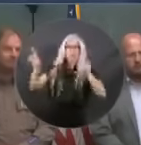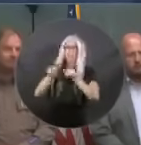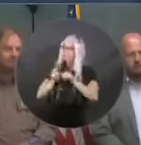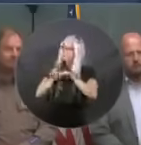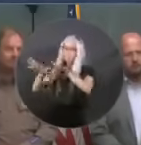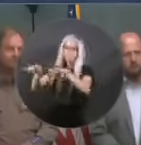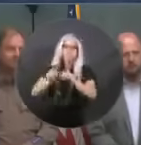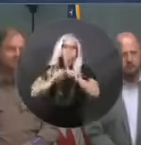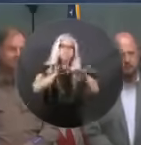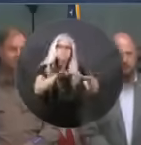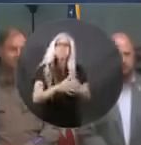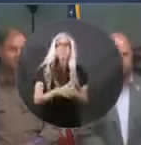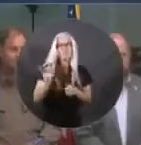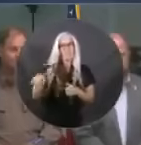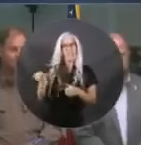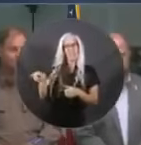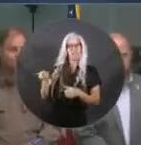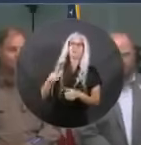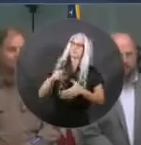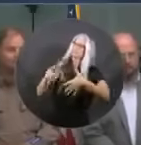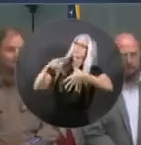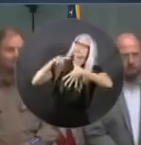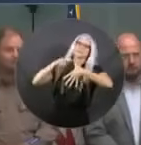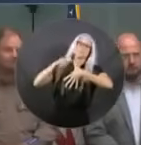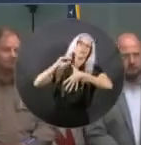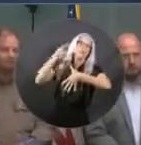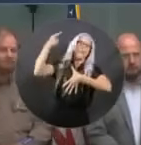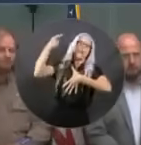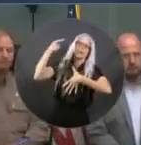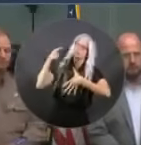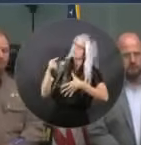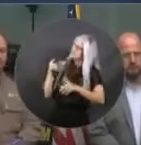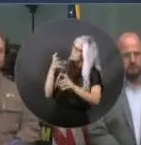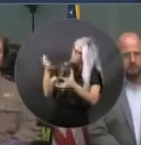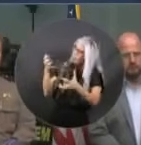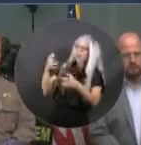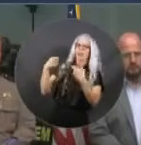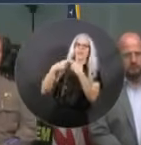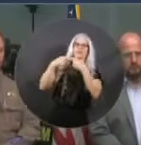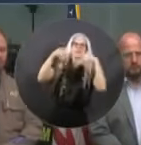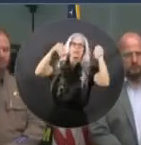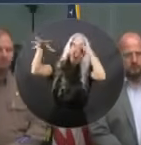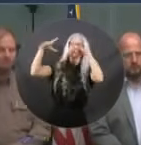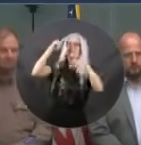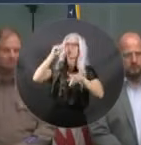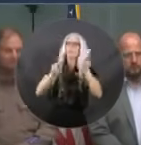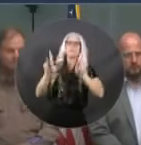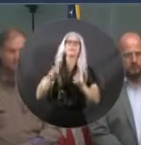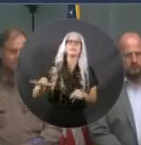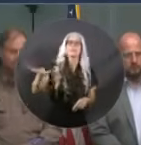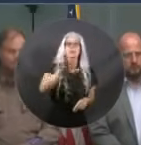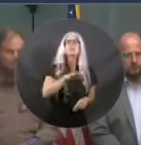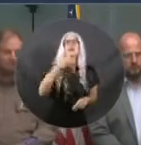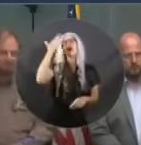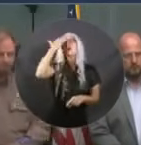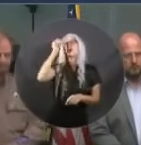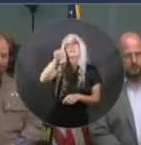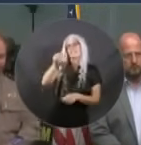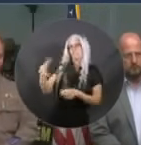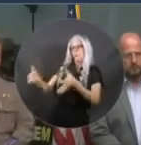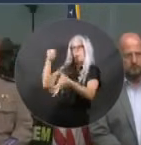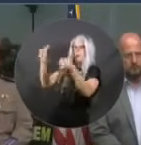priority to be able to get the power back on for folks. Obviously, search and rescue to the extent that's needed, those guys are gonna be ready to